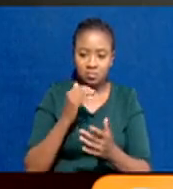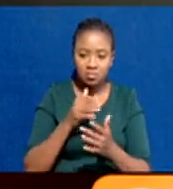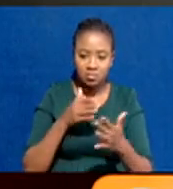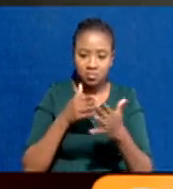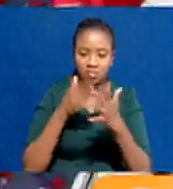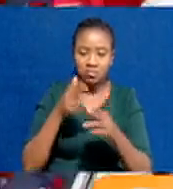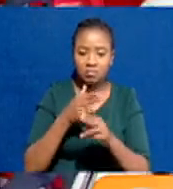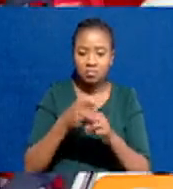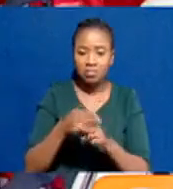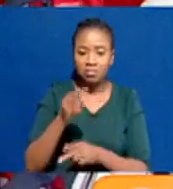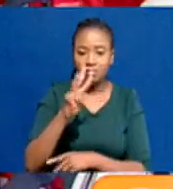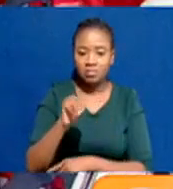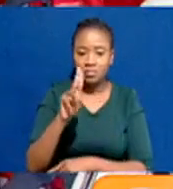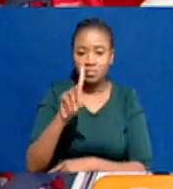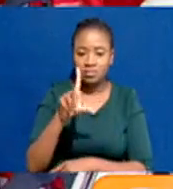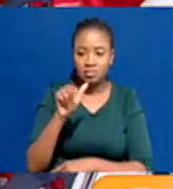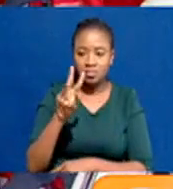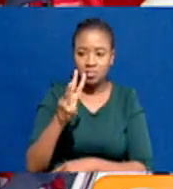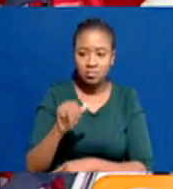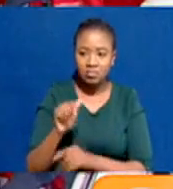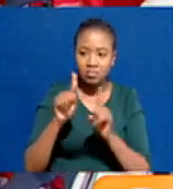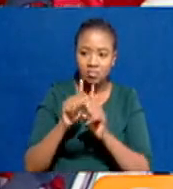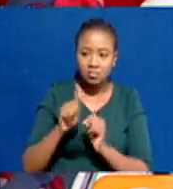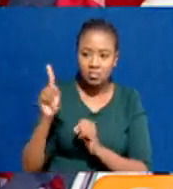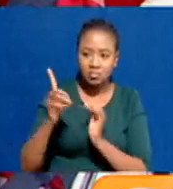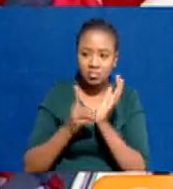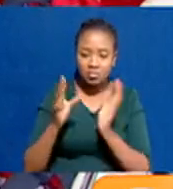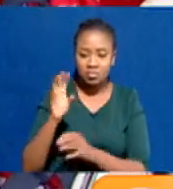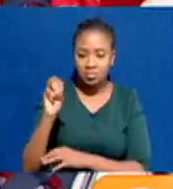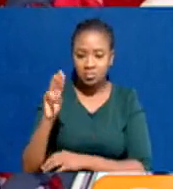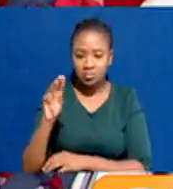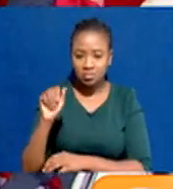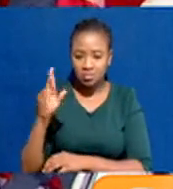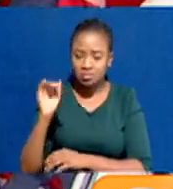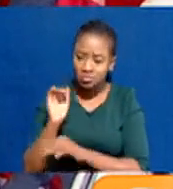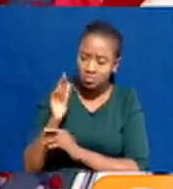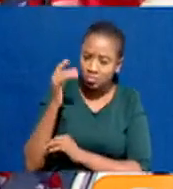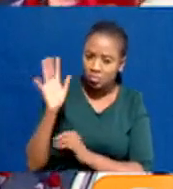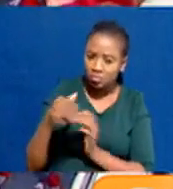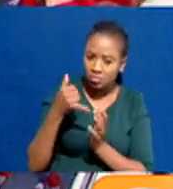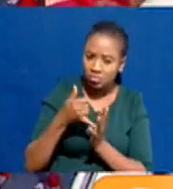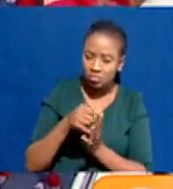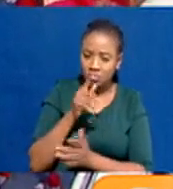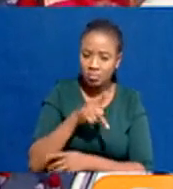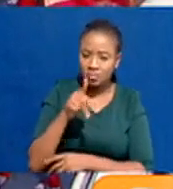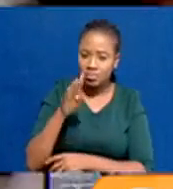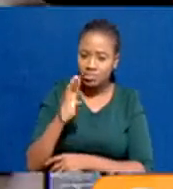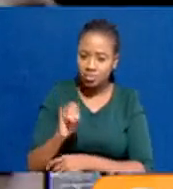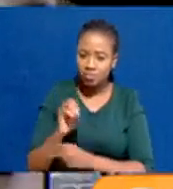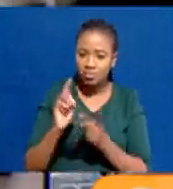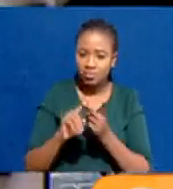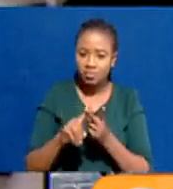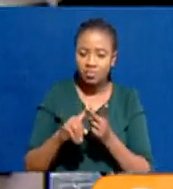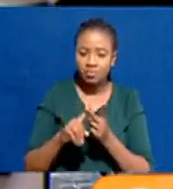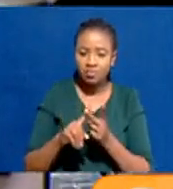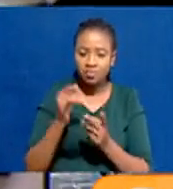Dr. Mulwa. Dr. Omar was also asked to explain why he included PBO, piperonyl